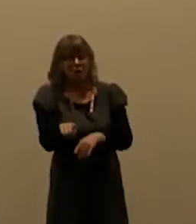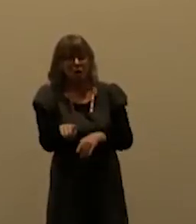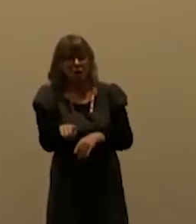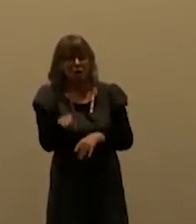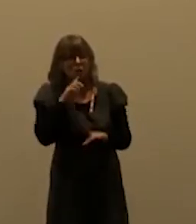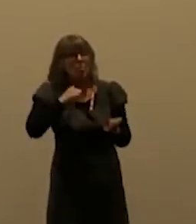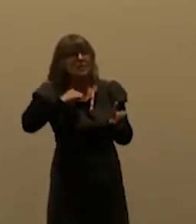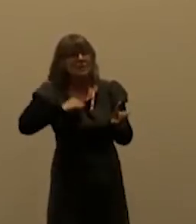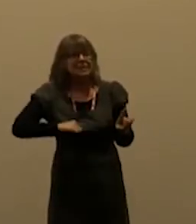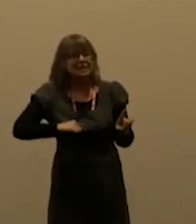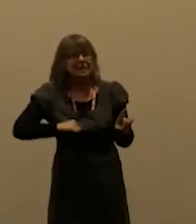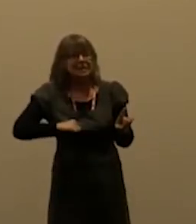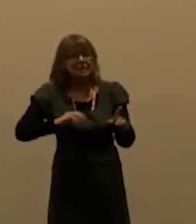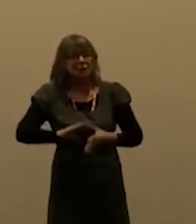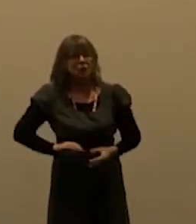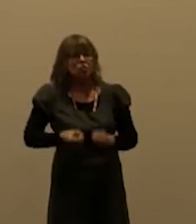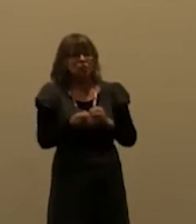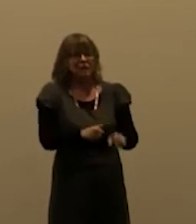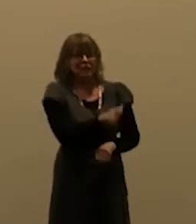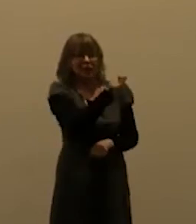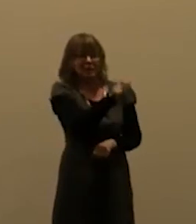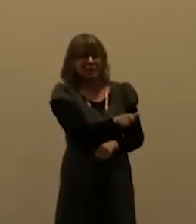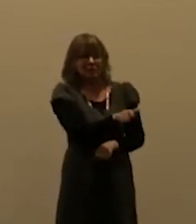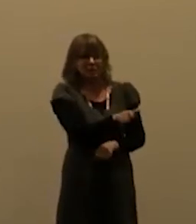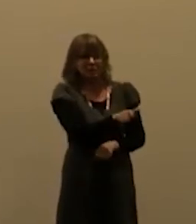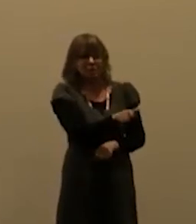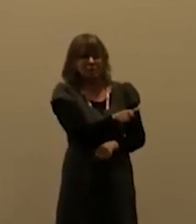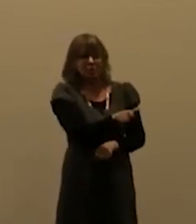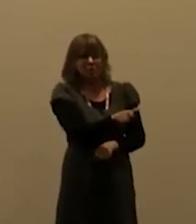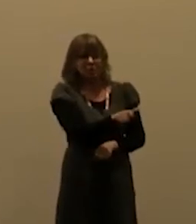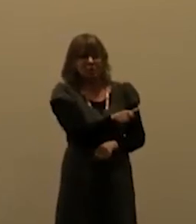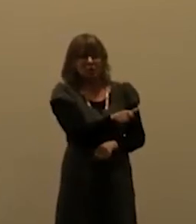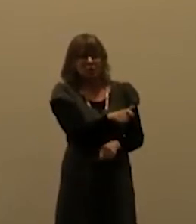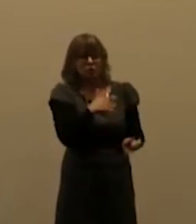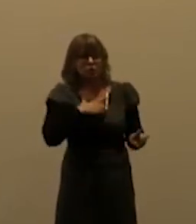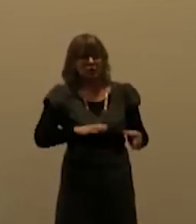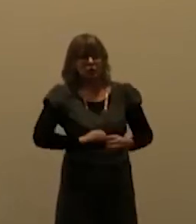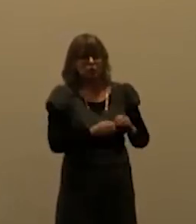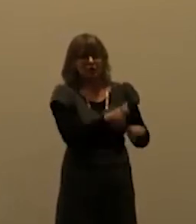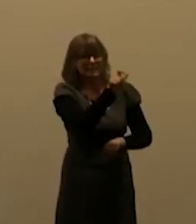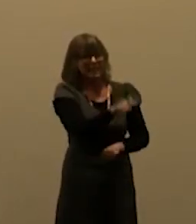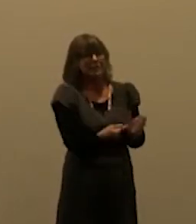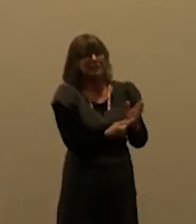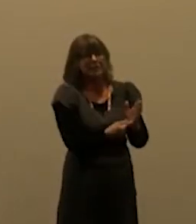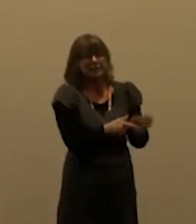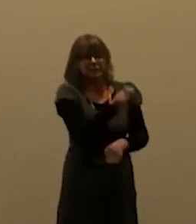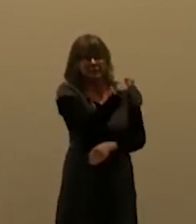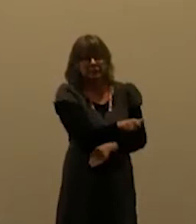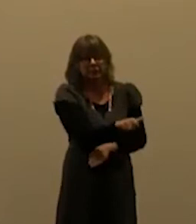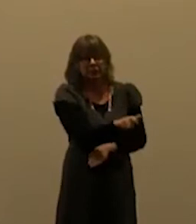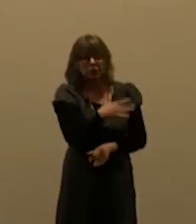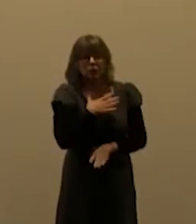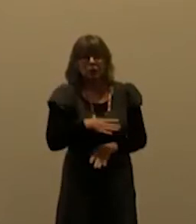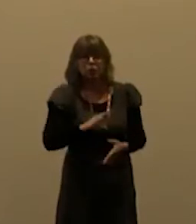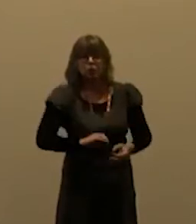what's the need of creating a tenant like regularly, or is there any? Can you give an example of a situation where you